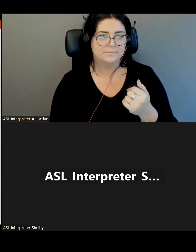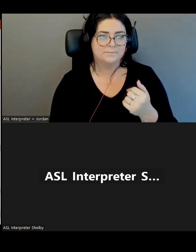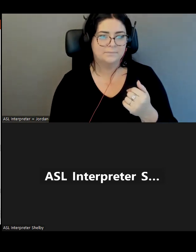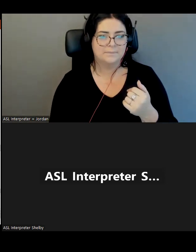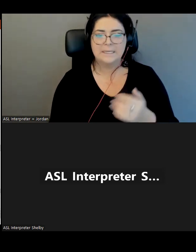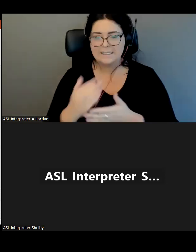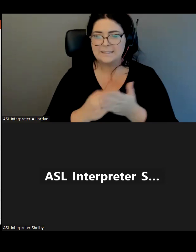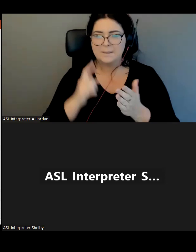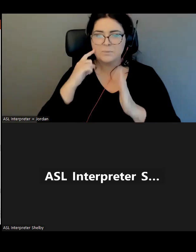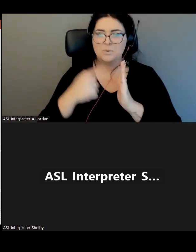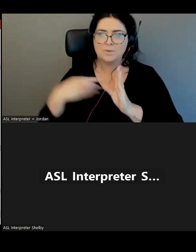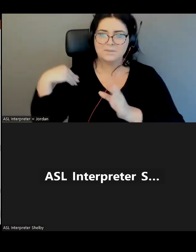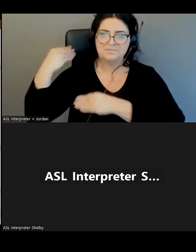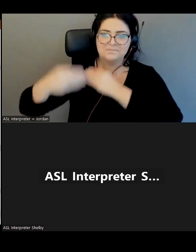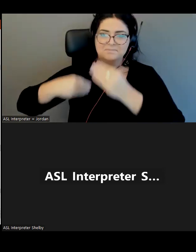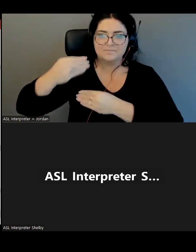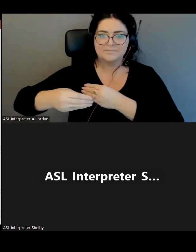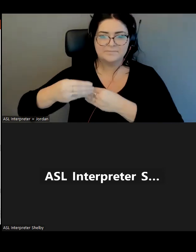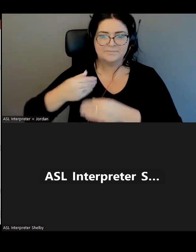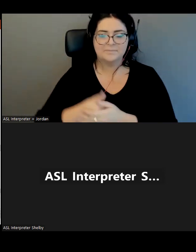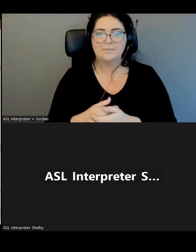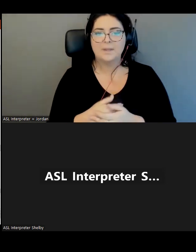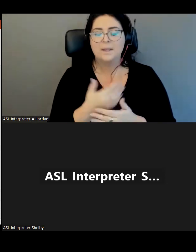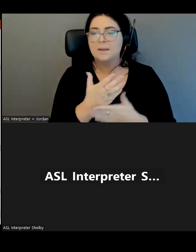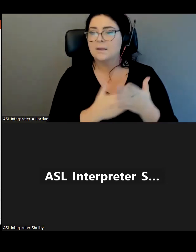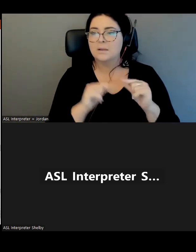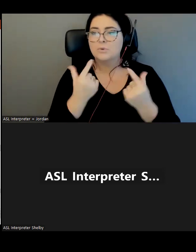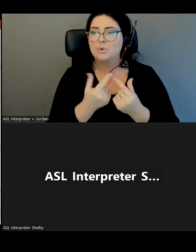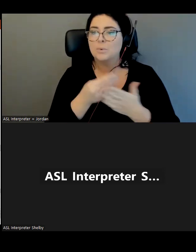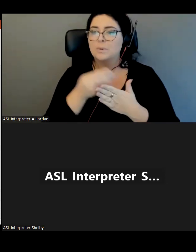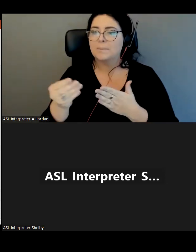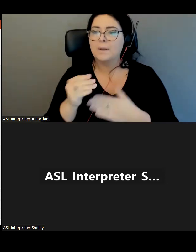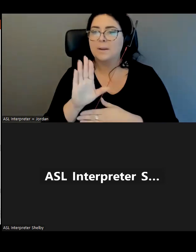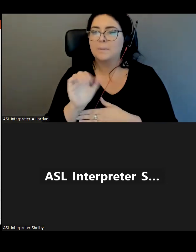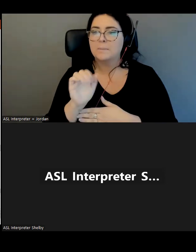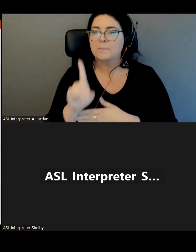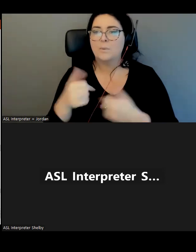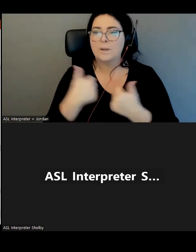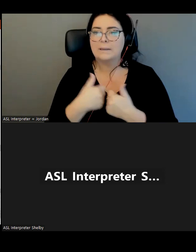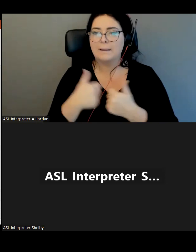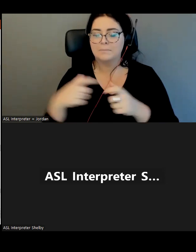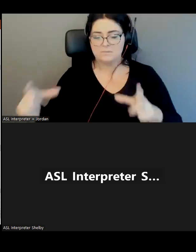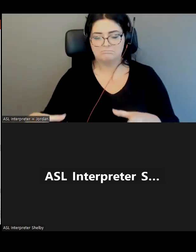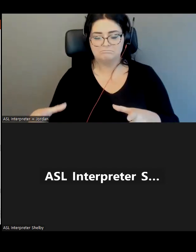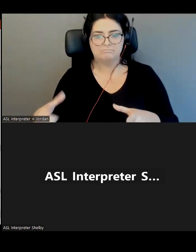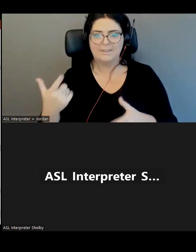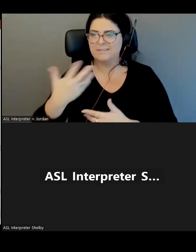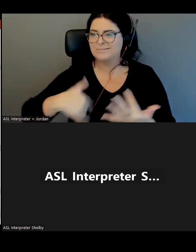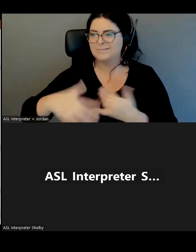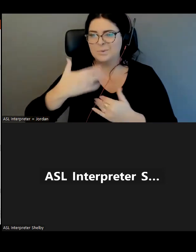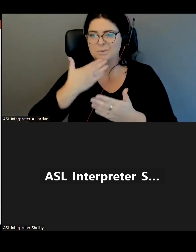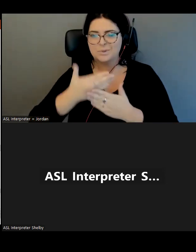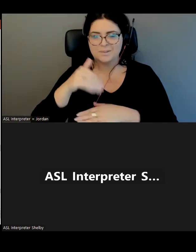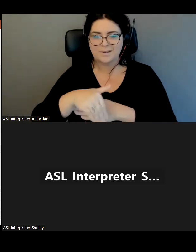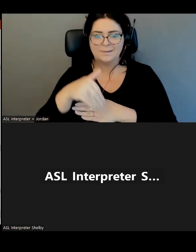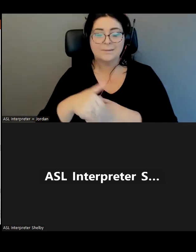intergenerational. It could be just a group that gets together and wants to buy some board games because they get together and it's a reason to socialize. We've done some